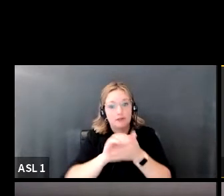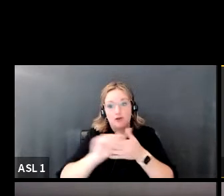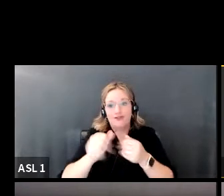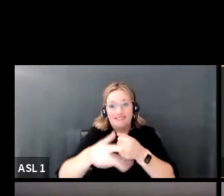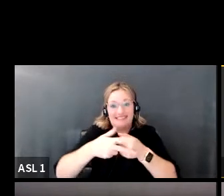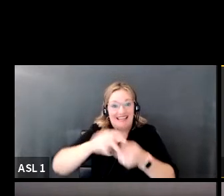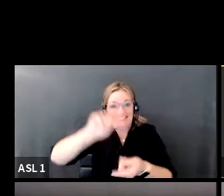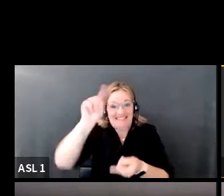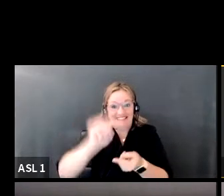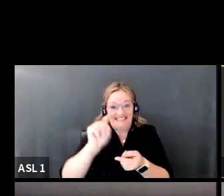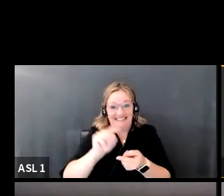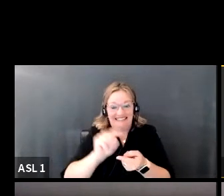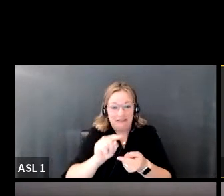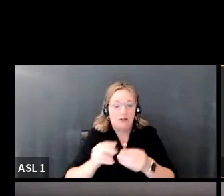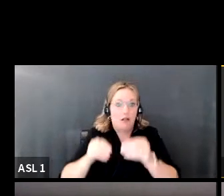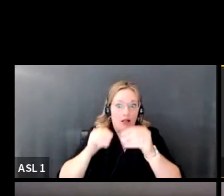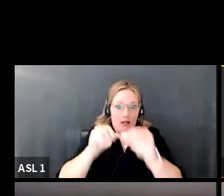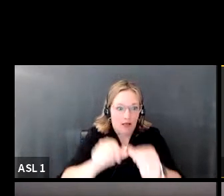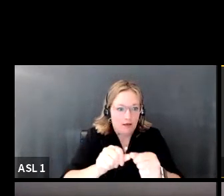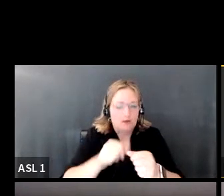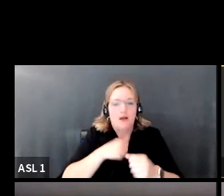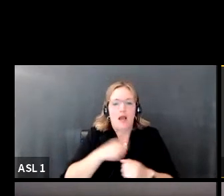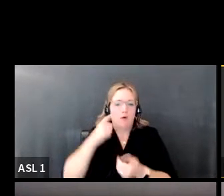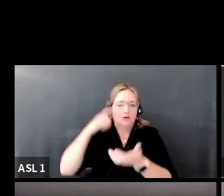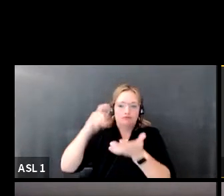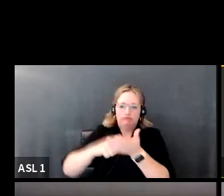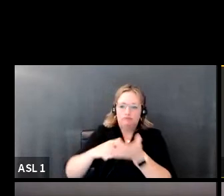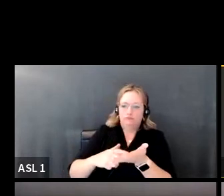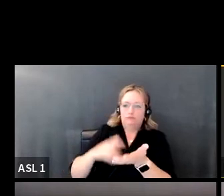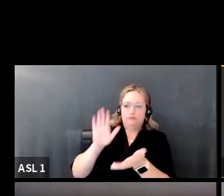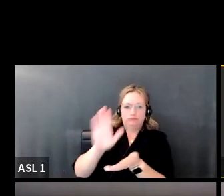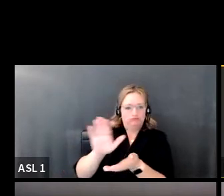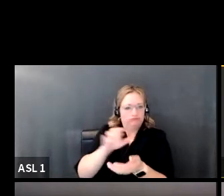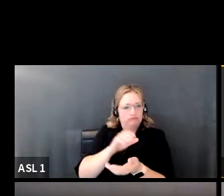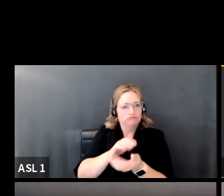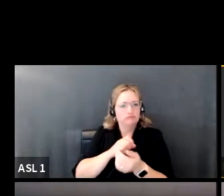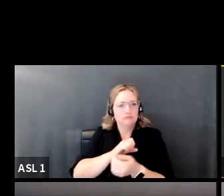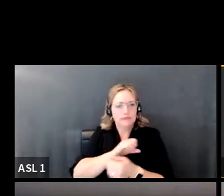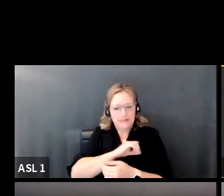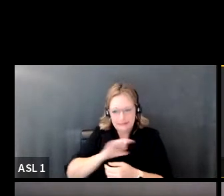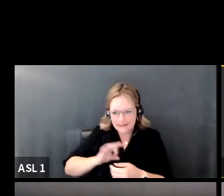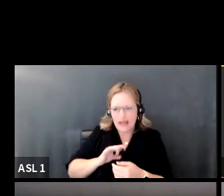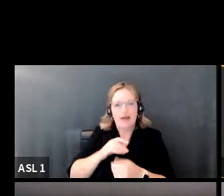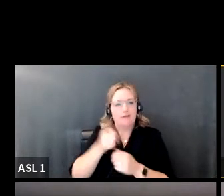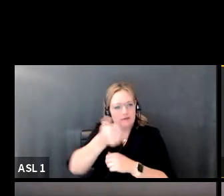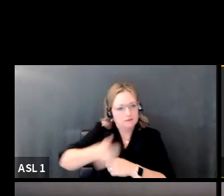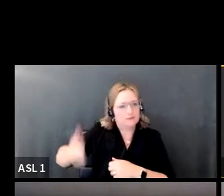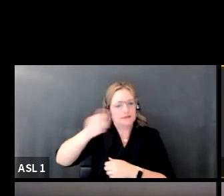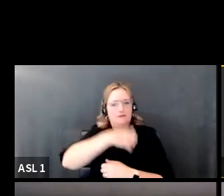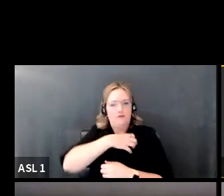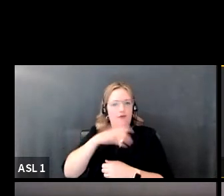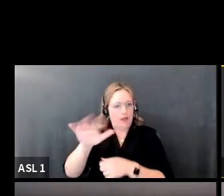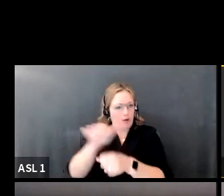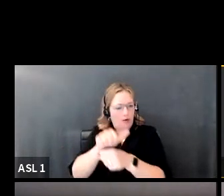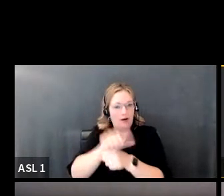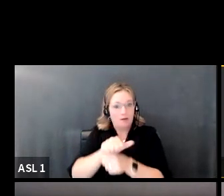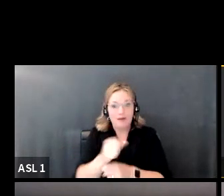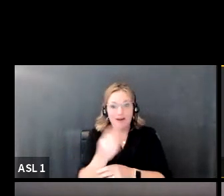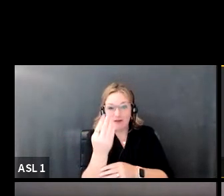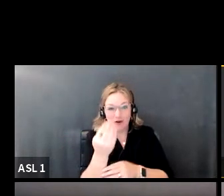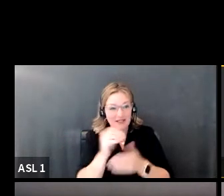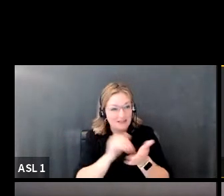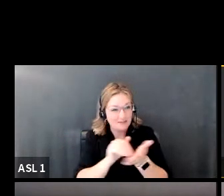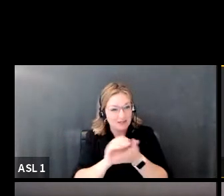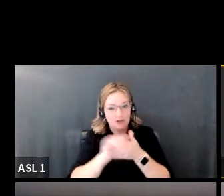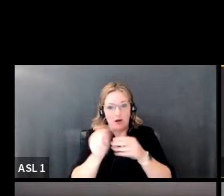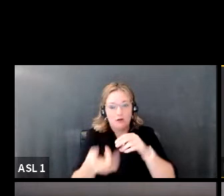down i want to commend the chief and his staff for that work however a 14 million increase is